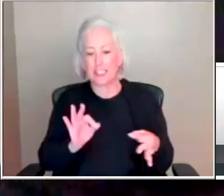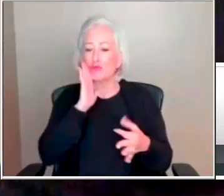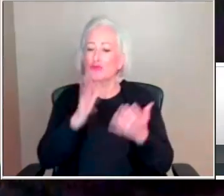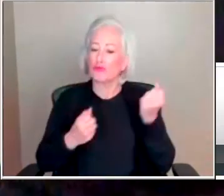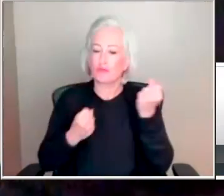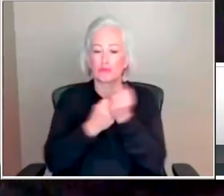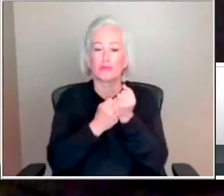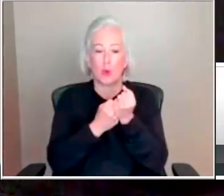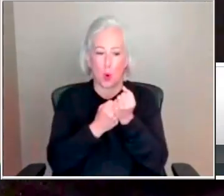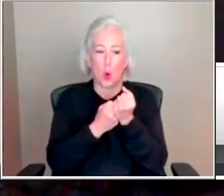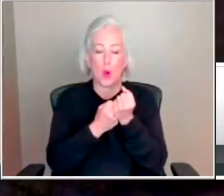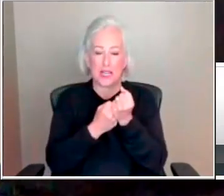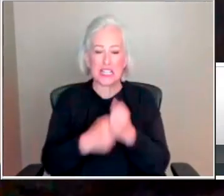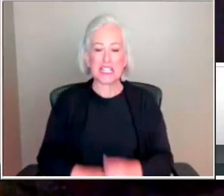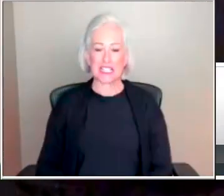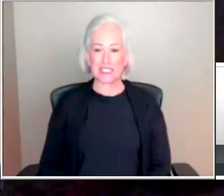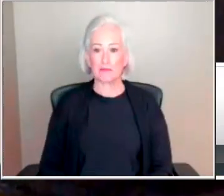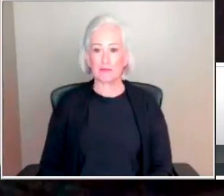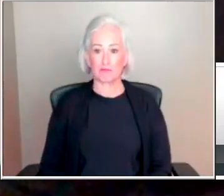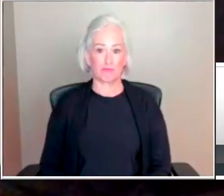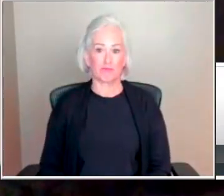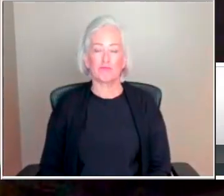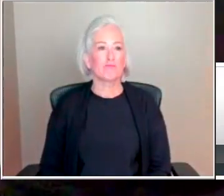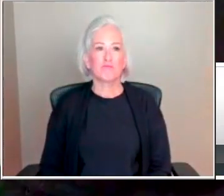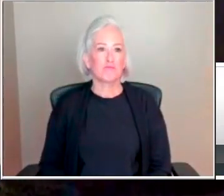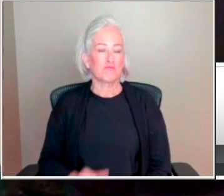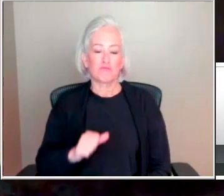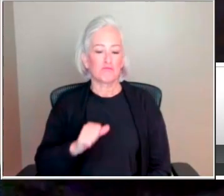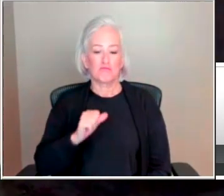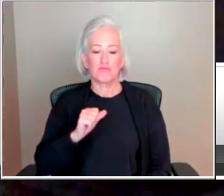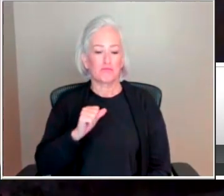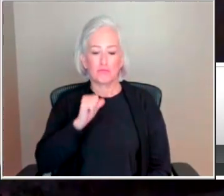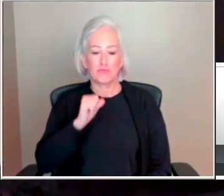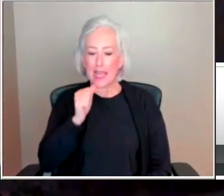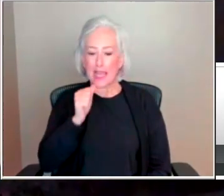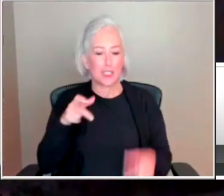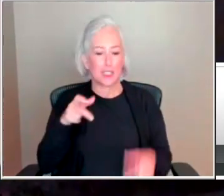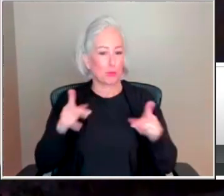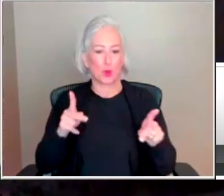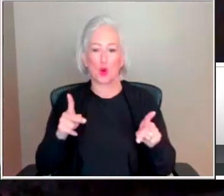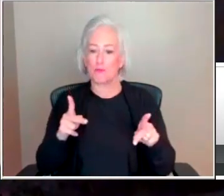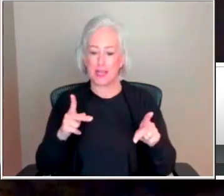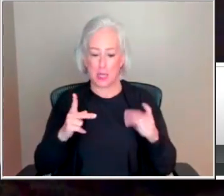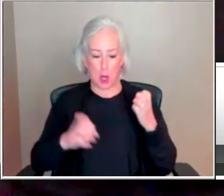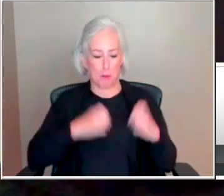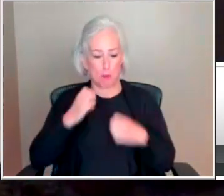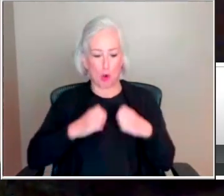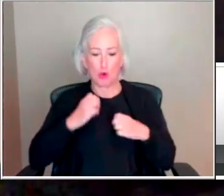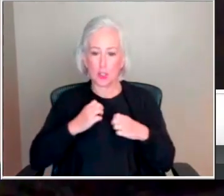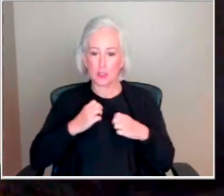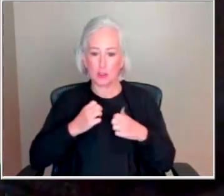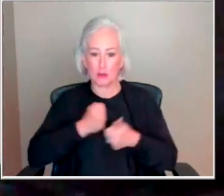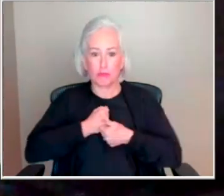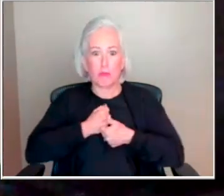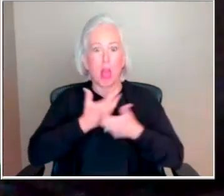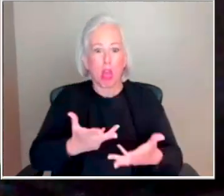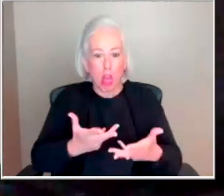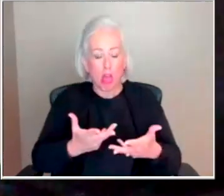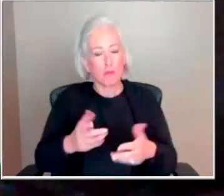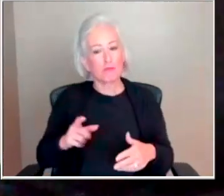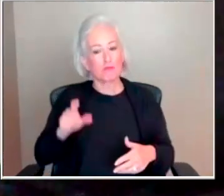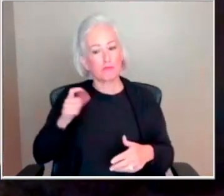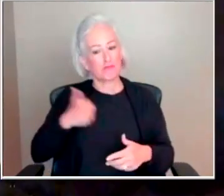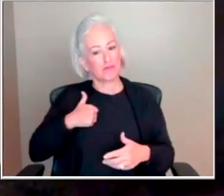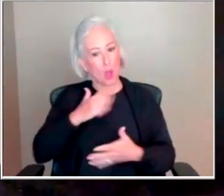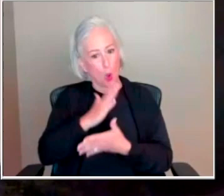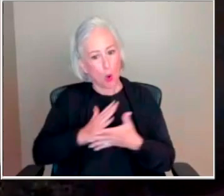it. I didn't let emotions get to me because I'm the oldest daughter, so I had to be a little stronger for everyone. But I knew with